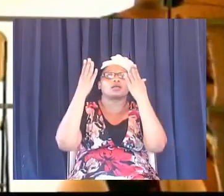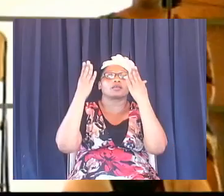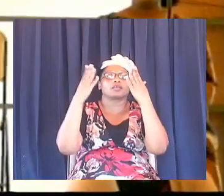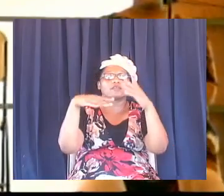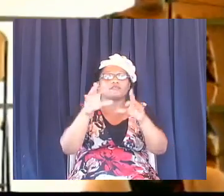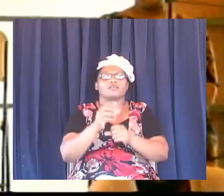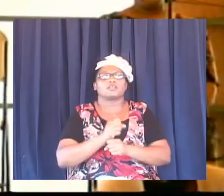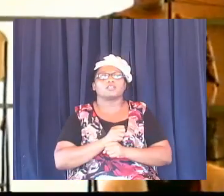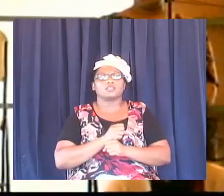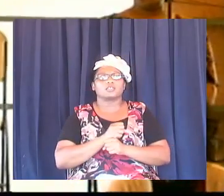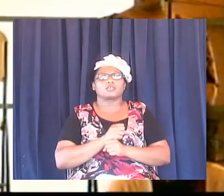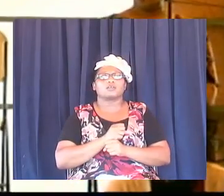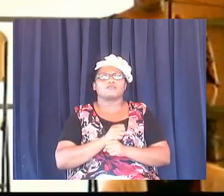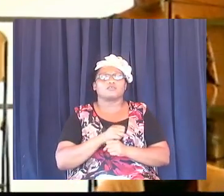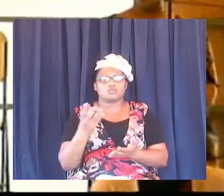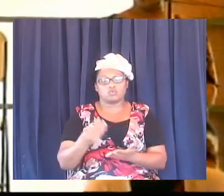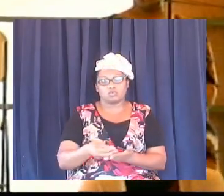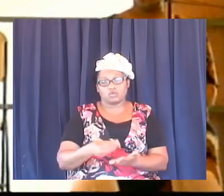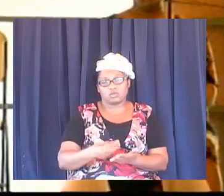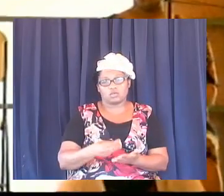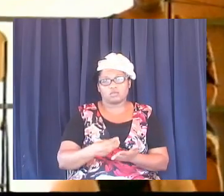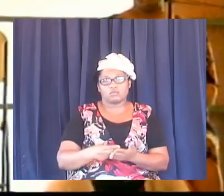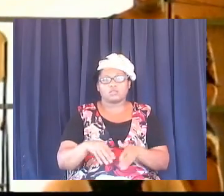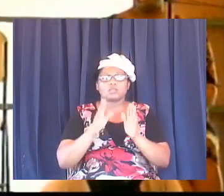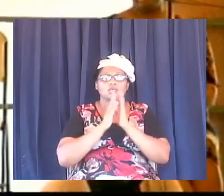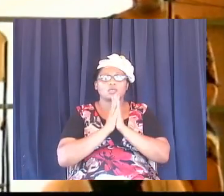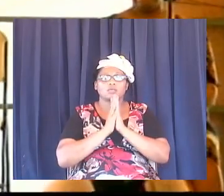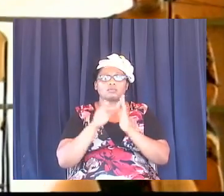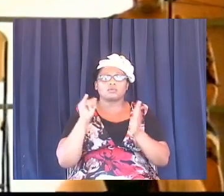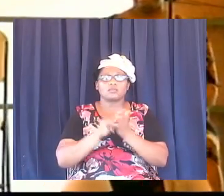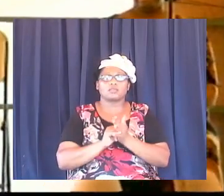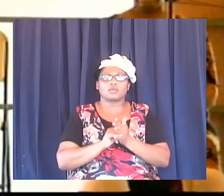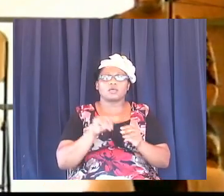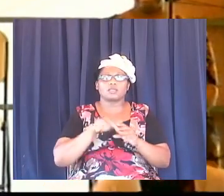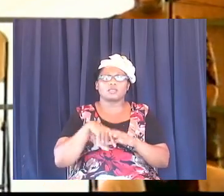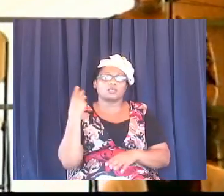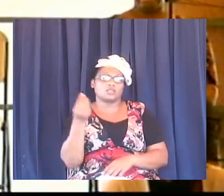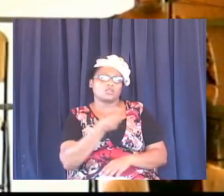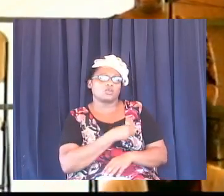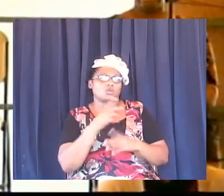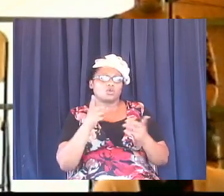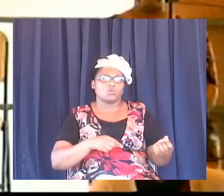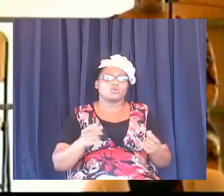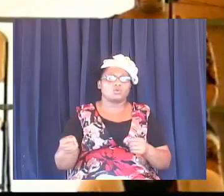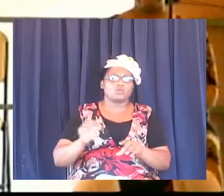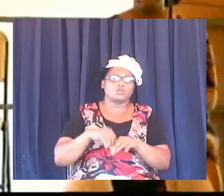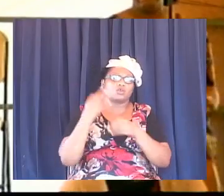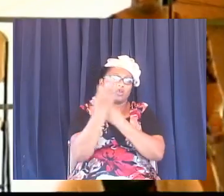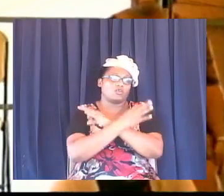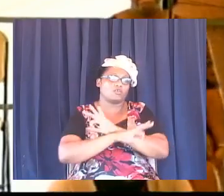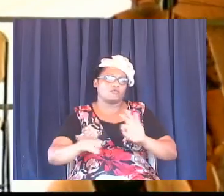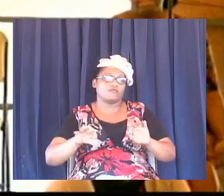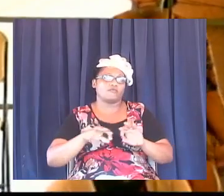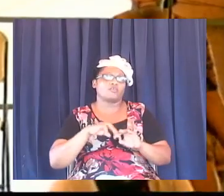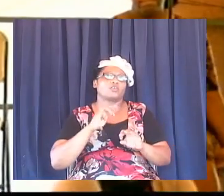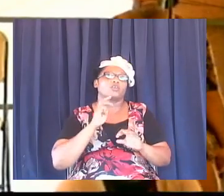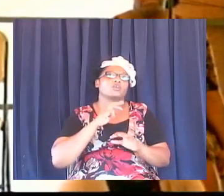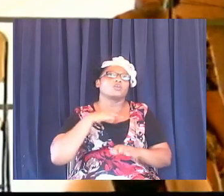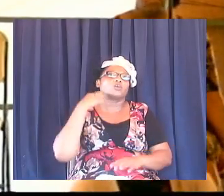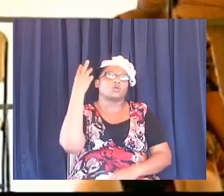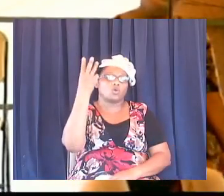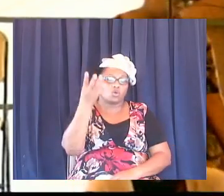our earnings, mighty God, to you. And I pray, God, we will do it. And our free will offering, mighty God, I pray that,